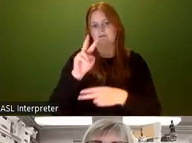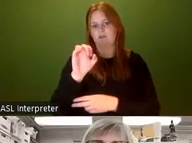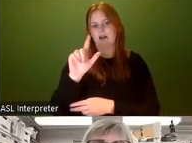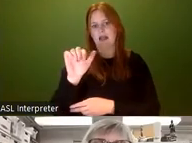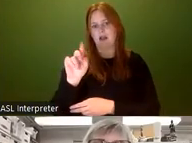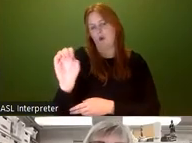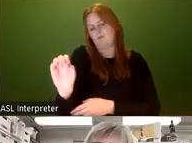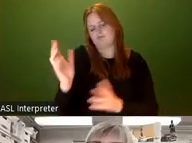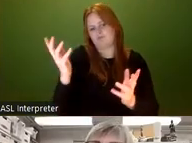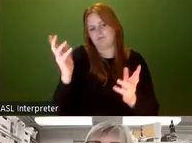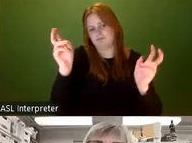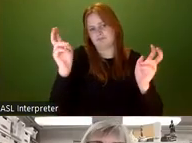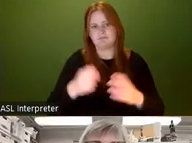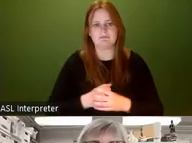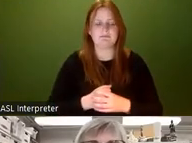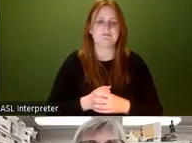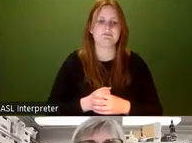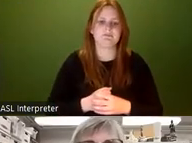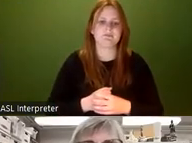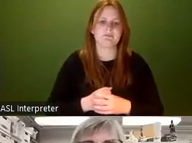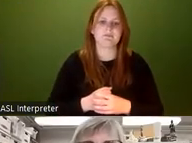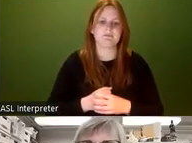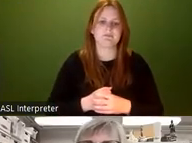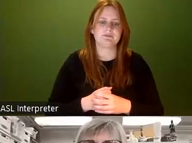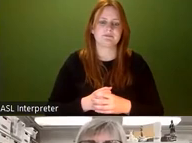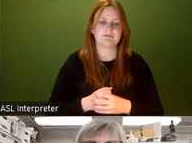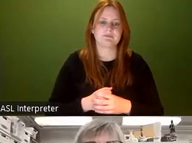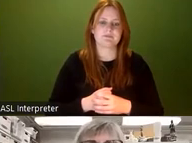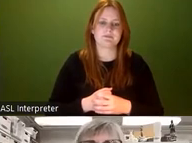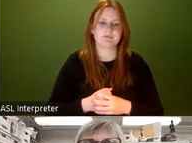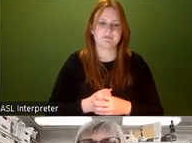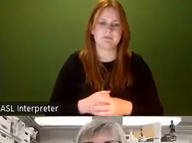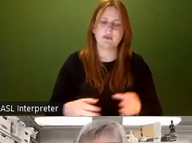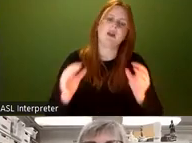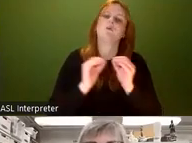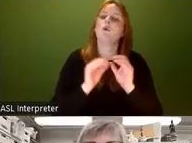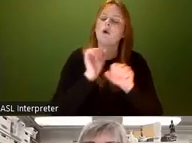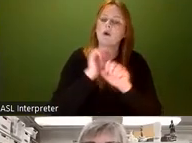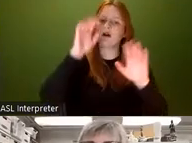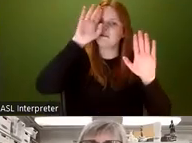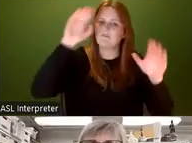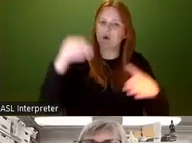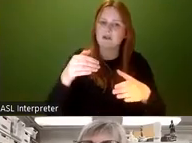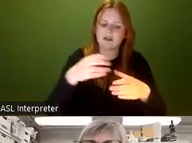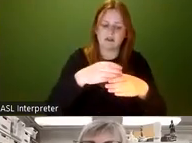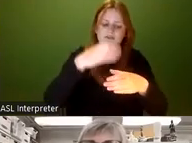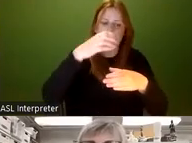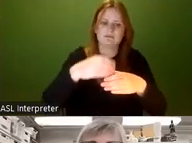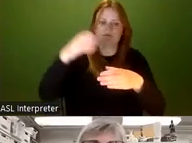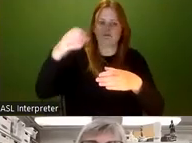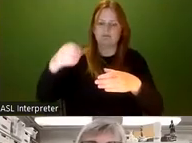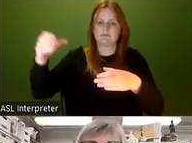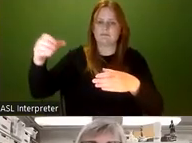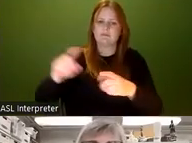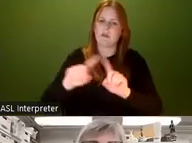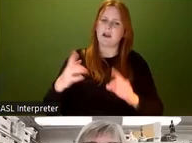started working a little harder on those inserts. But I actually find these to be really awkward.